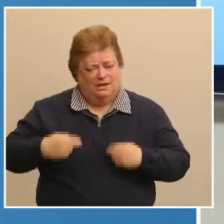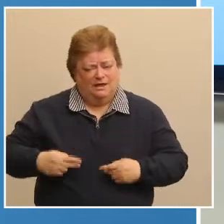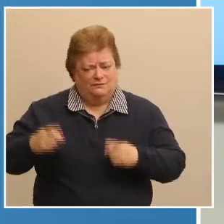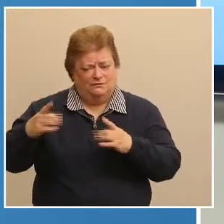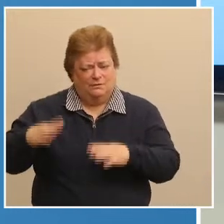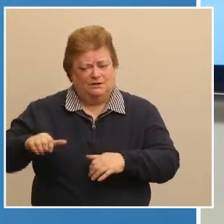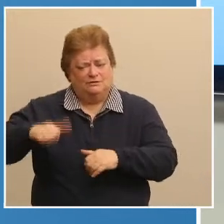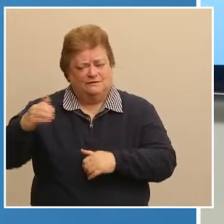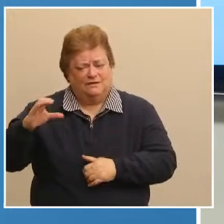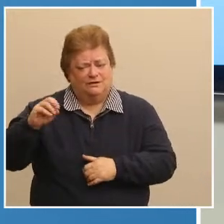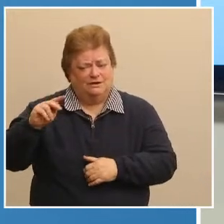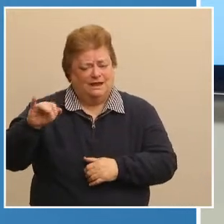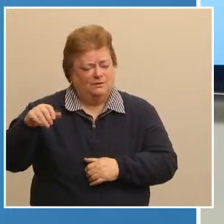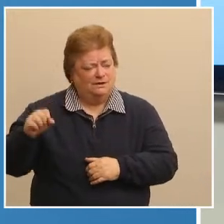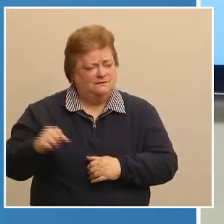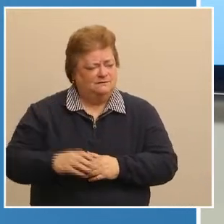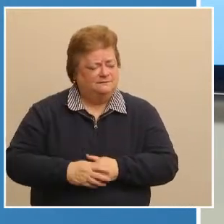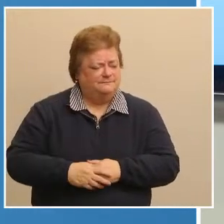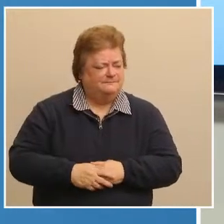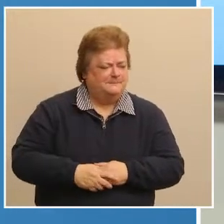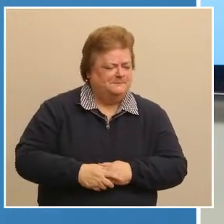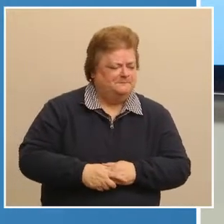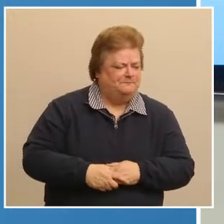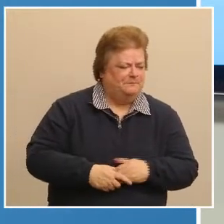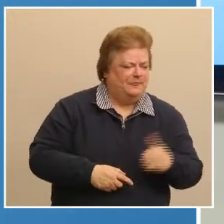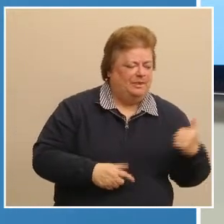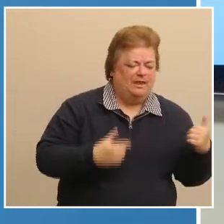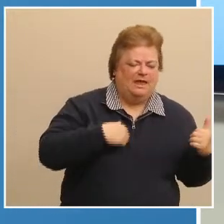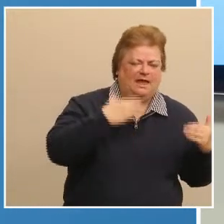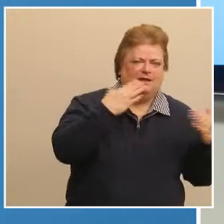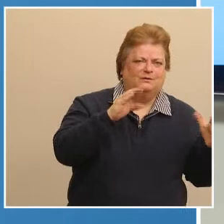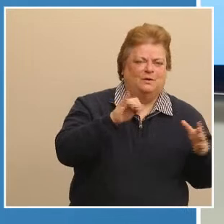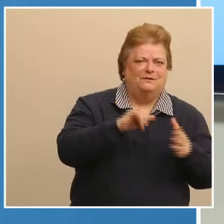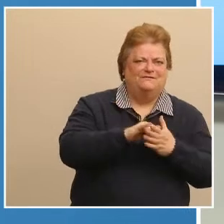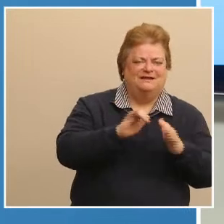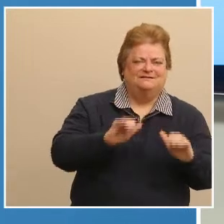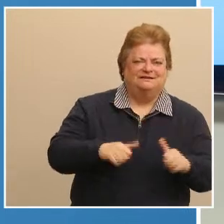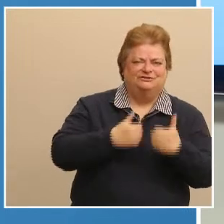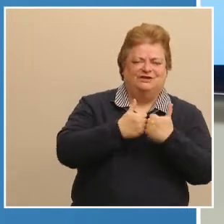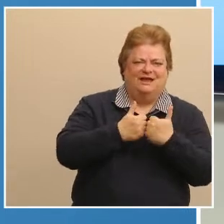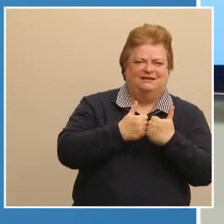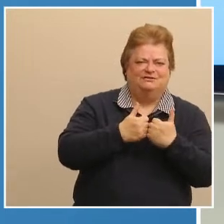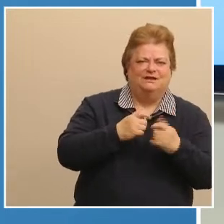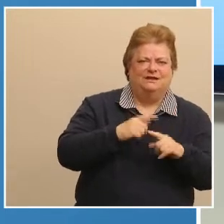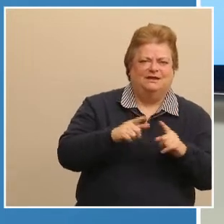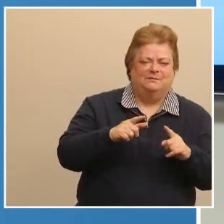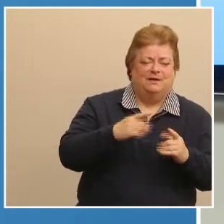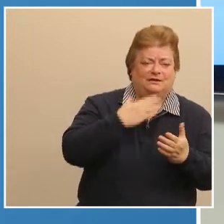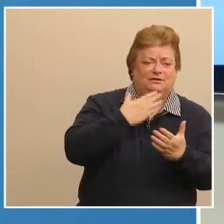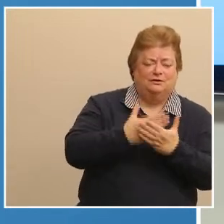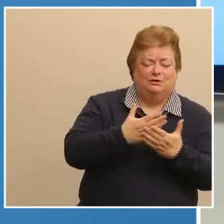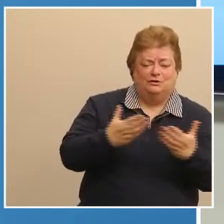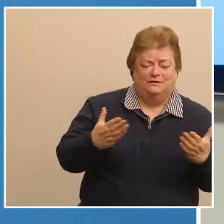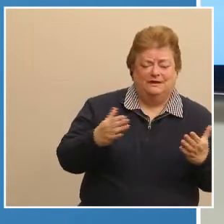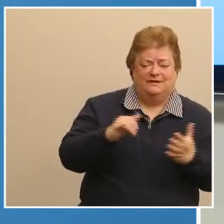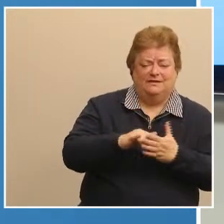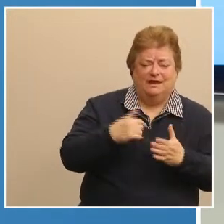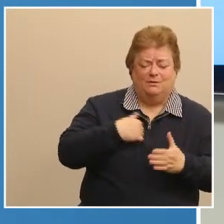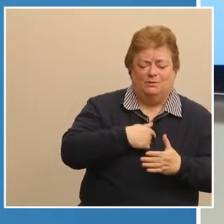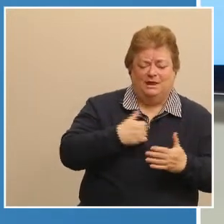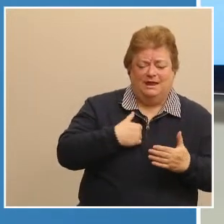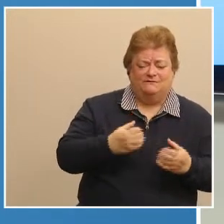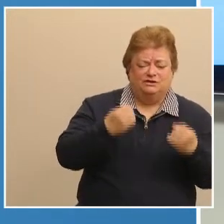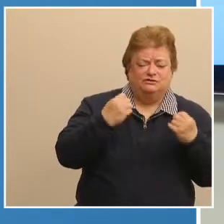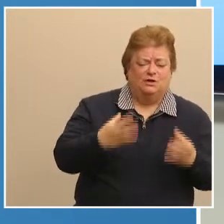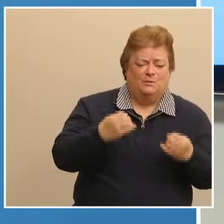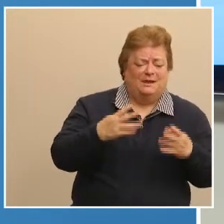working through these priority groups? Well, I don't know that it's a challenge necessarily, but it's a good thing that we have so many people